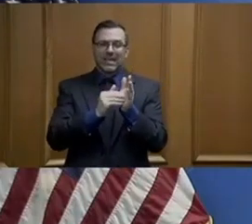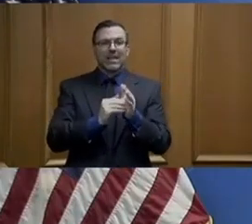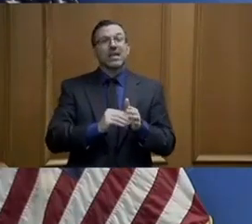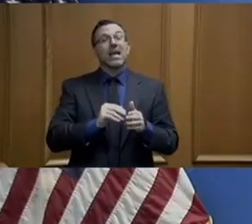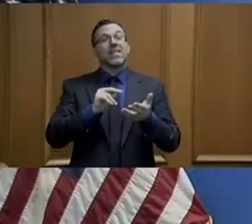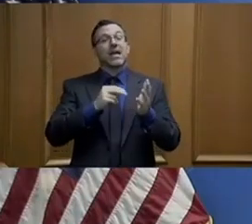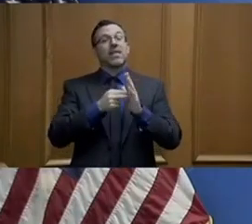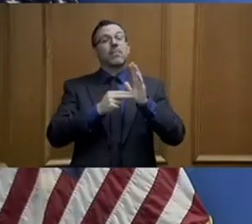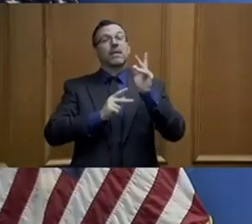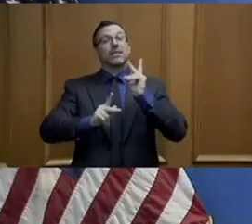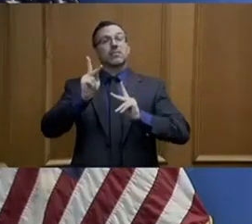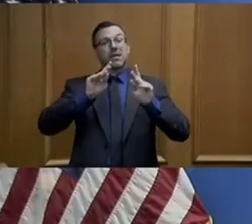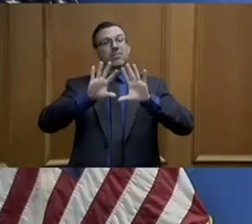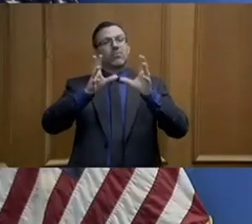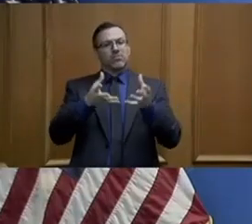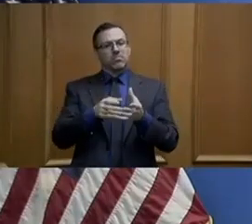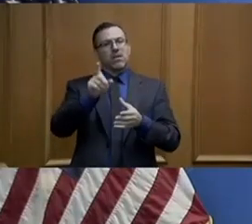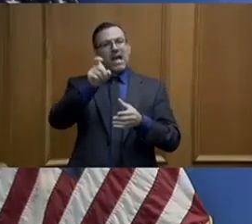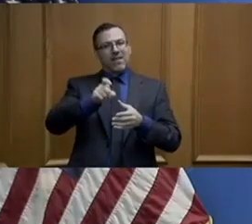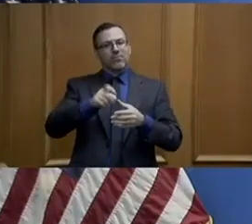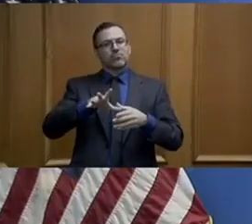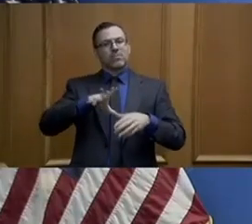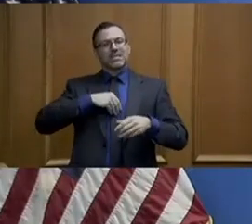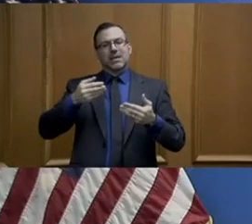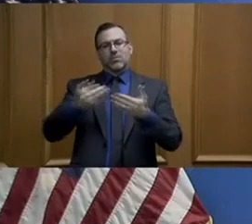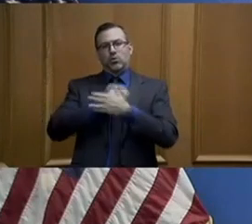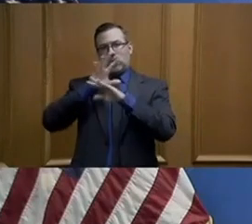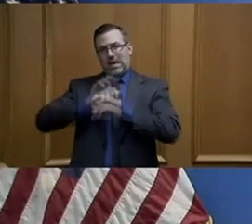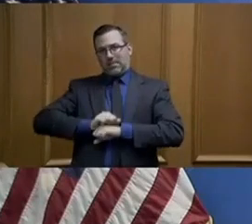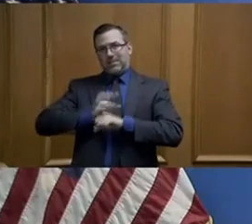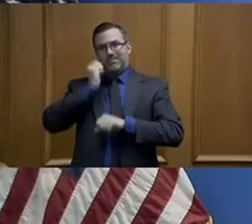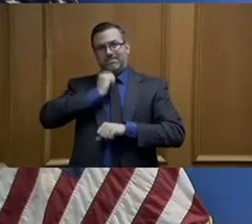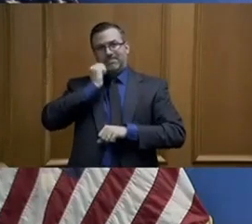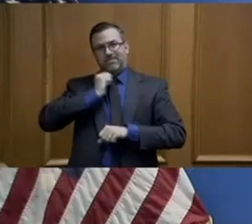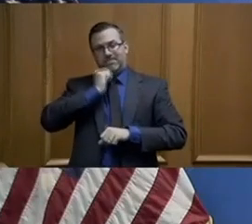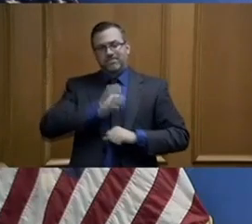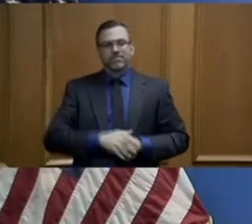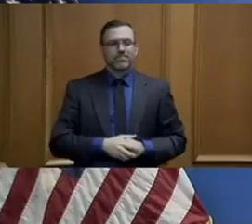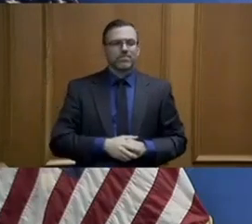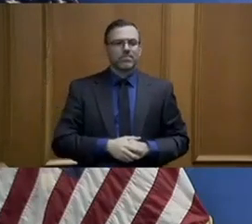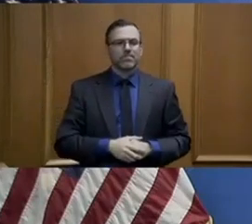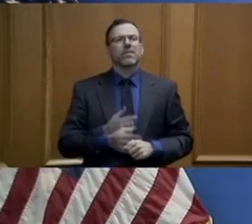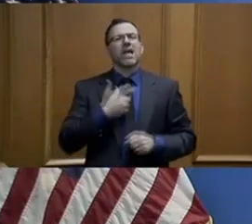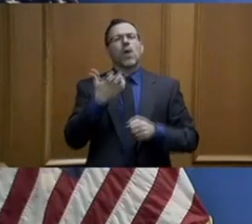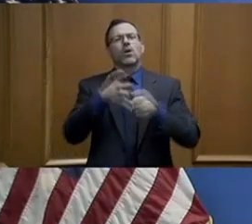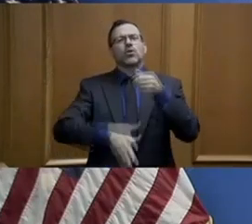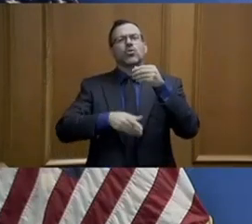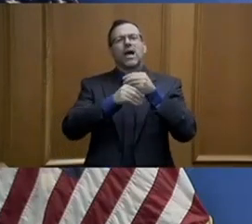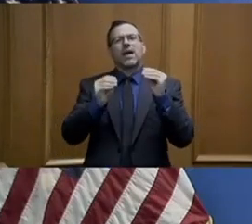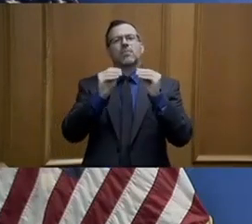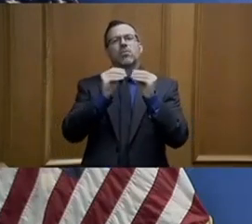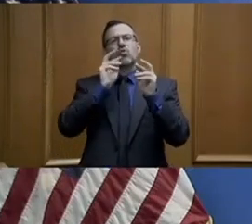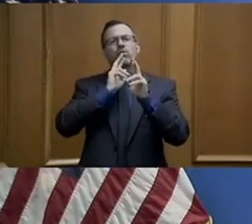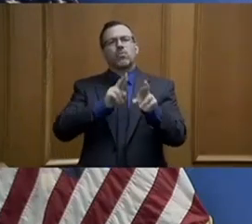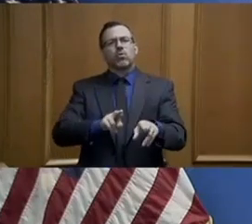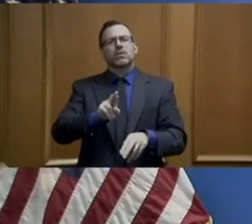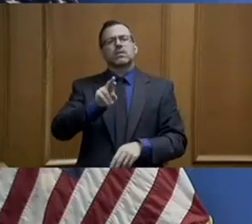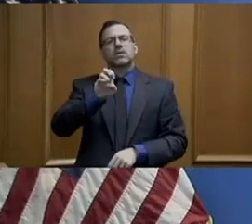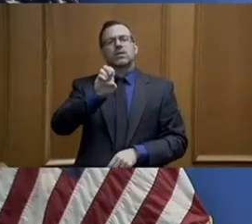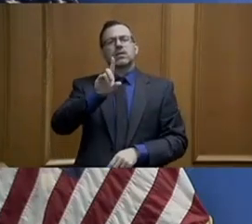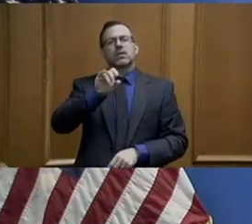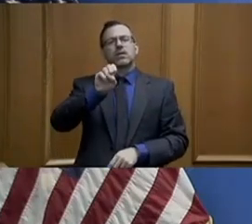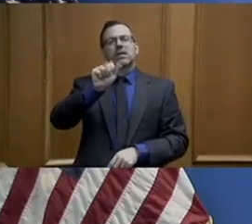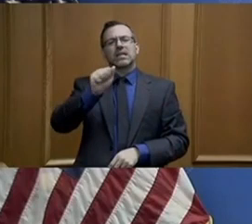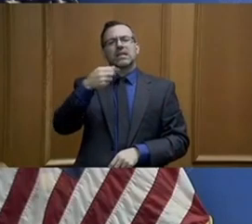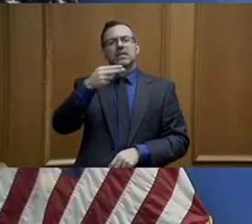habits. Before we take questions, I want to have a couple of additional reports to you. First, from Melissa Hucks, from